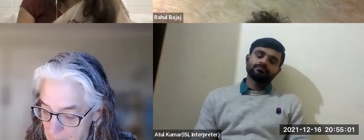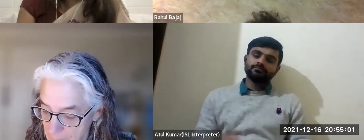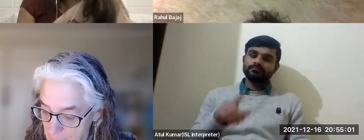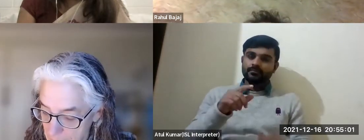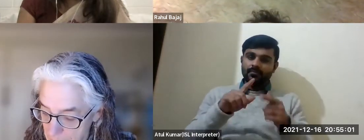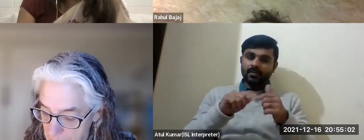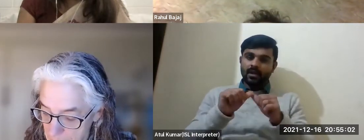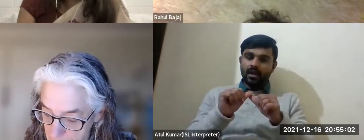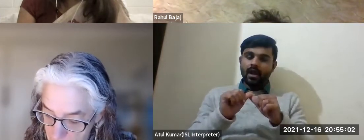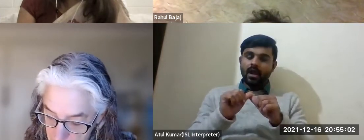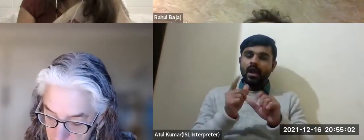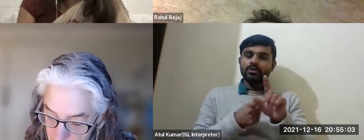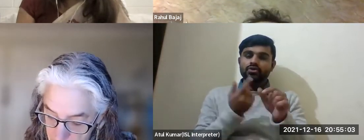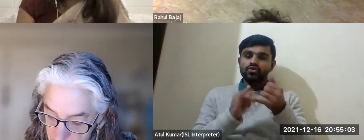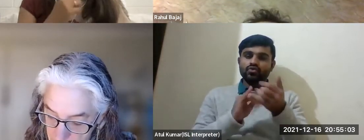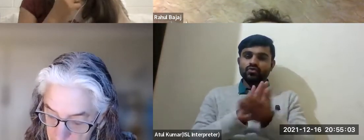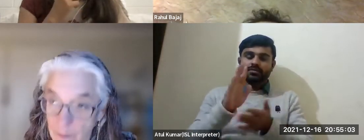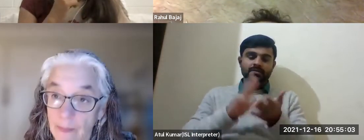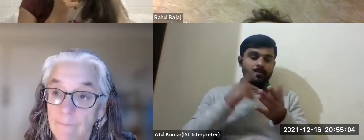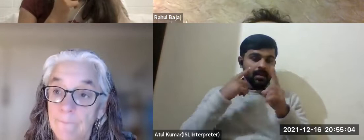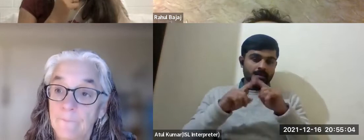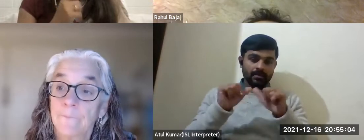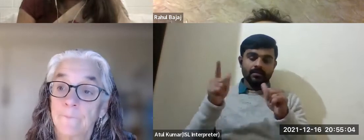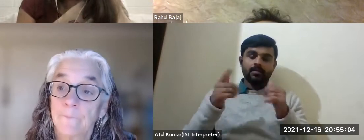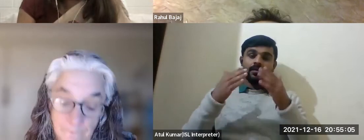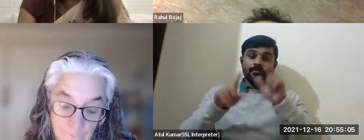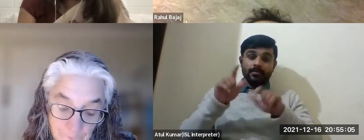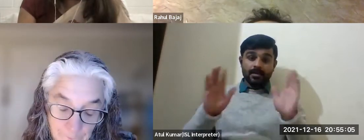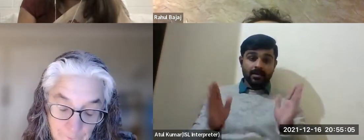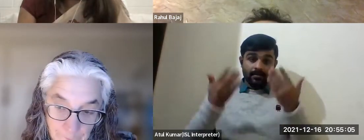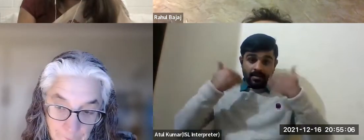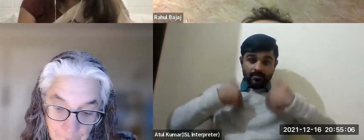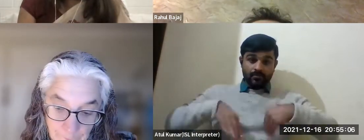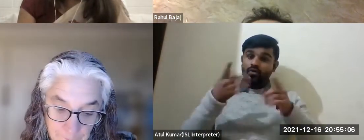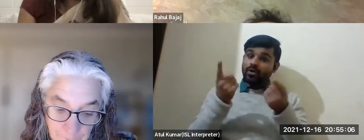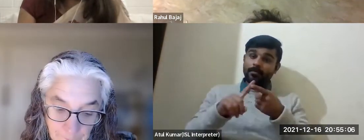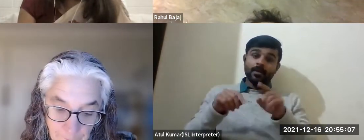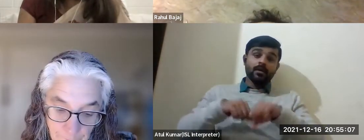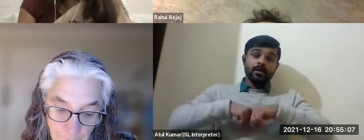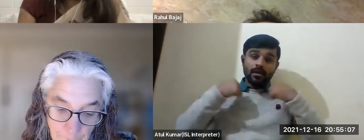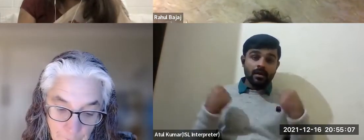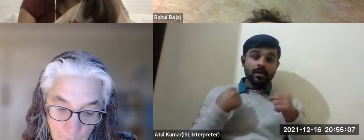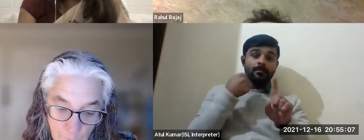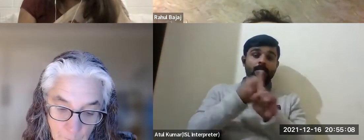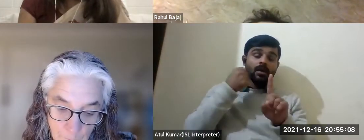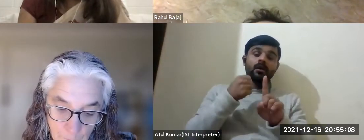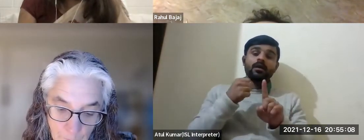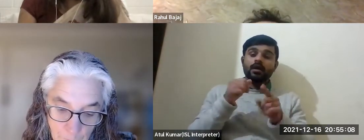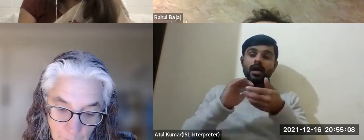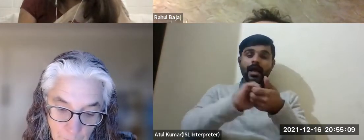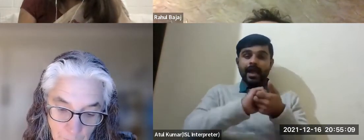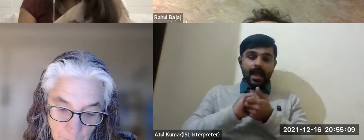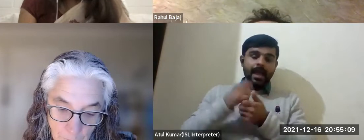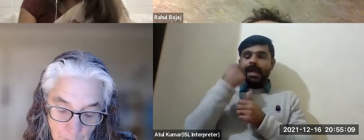Samal asks about how able-bodied people effectively can serve as allies, as I understand